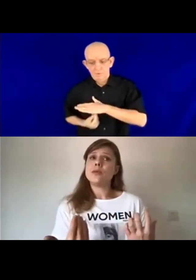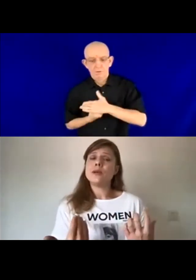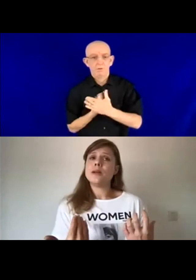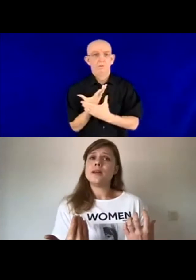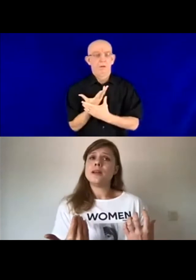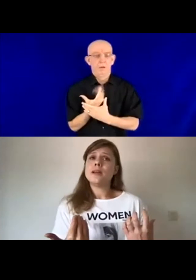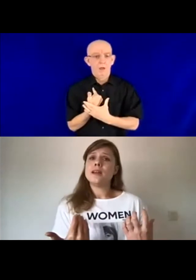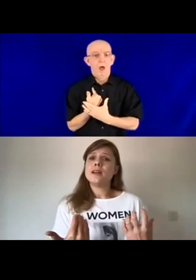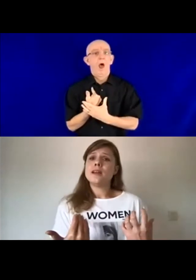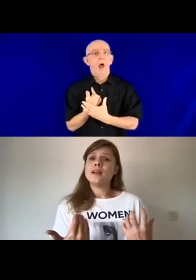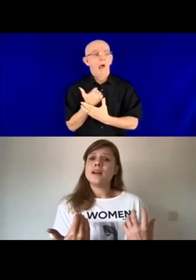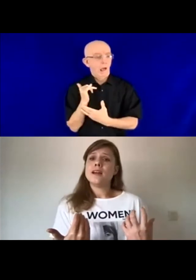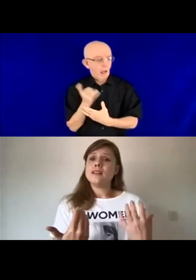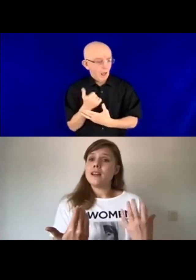stop.